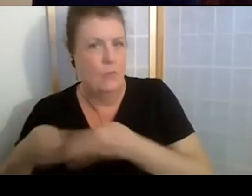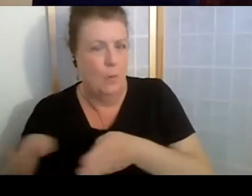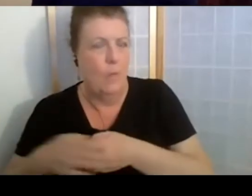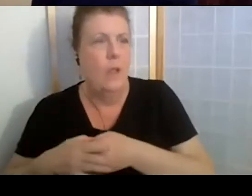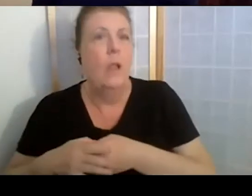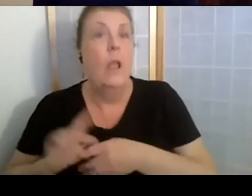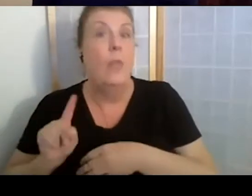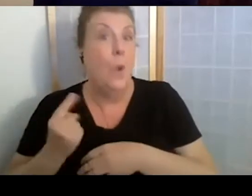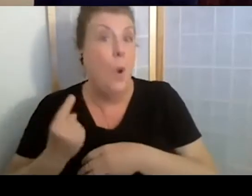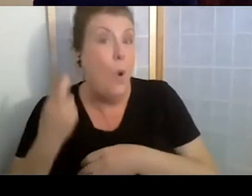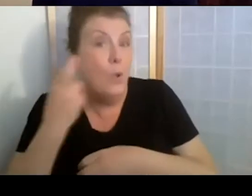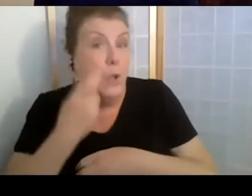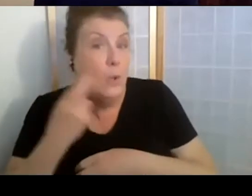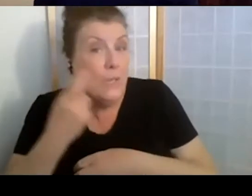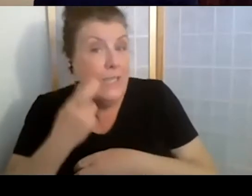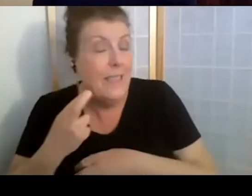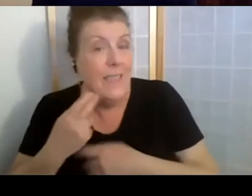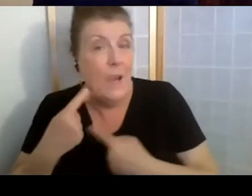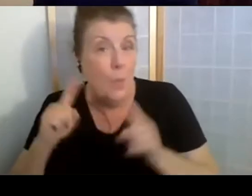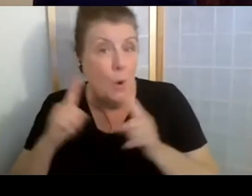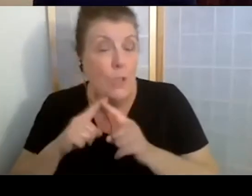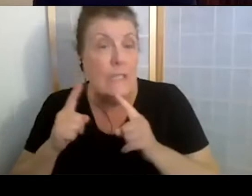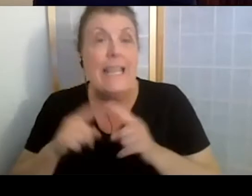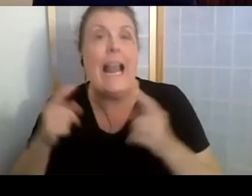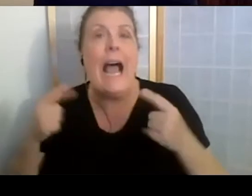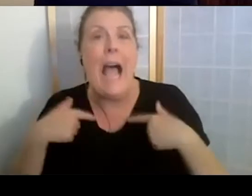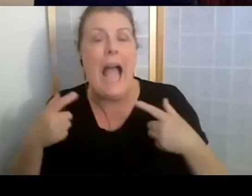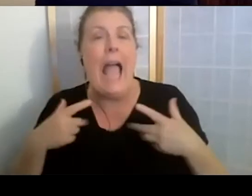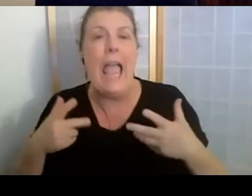you know, the steering wheel